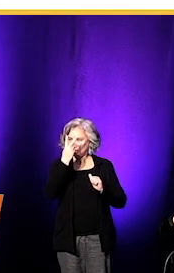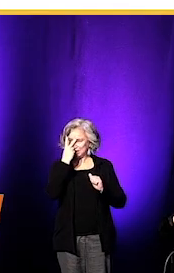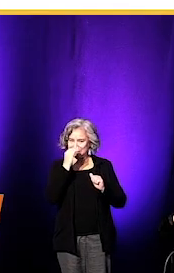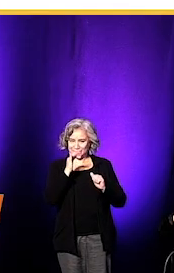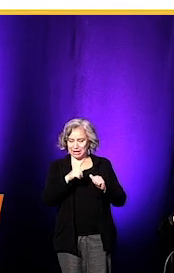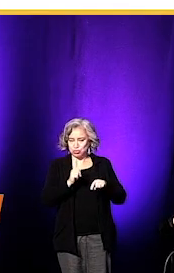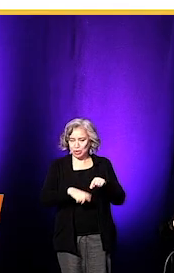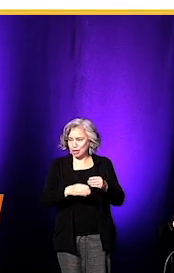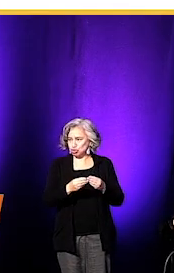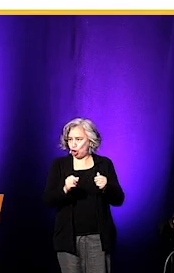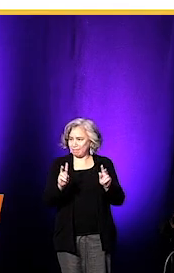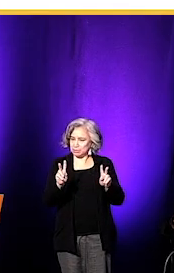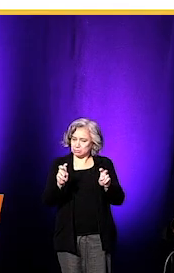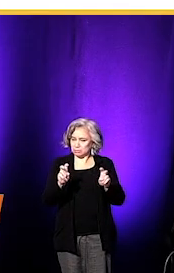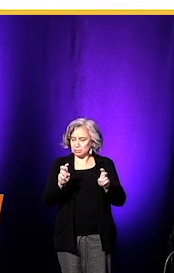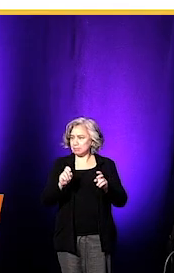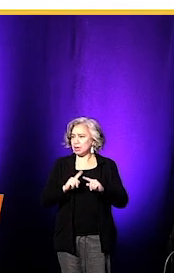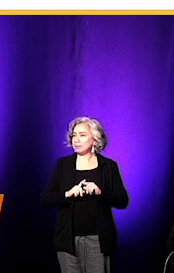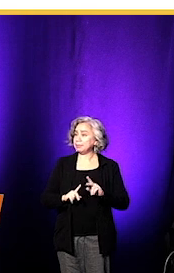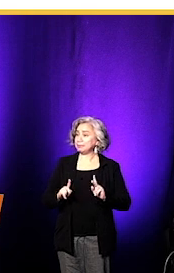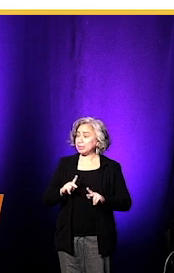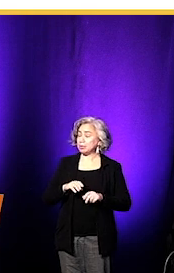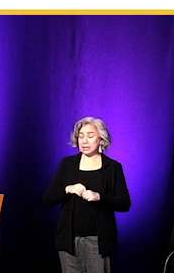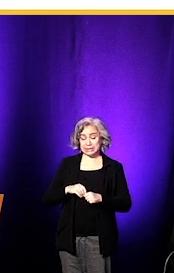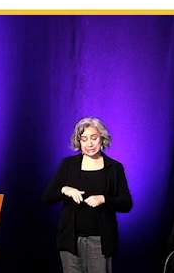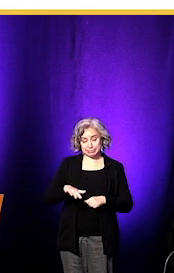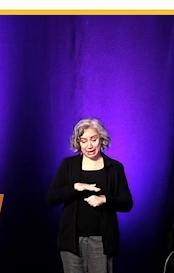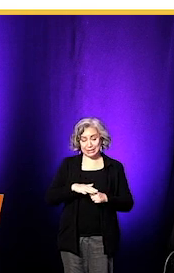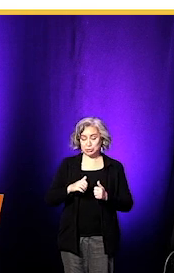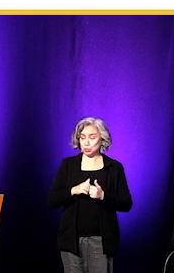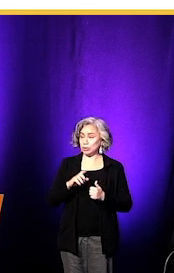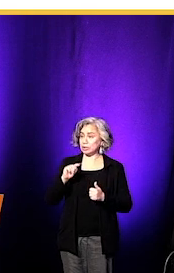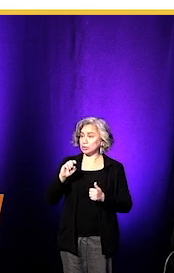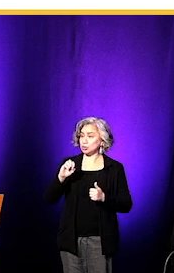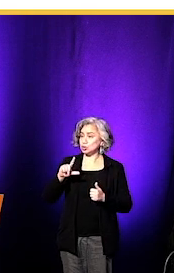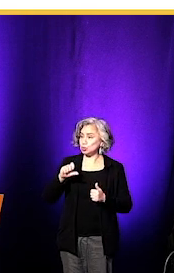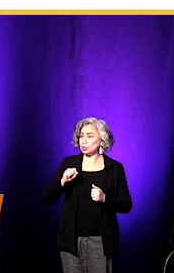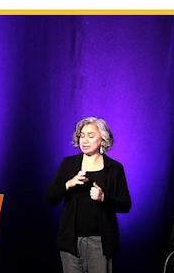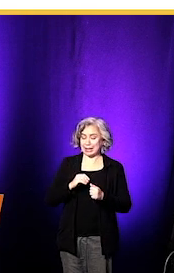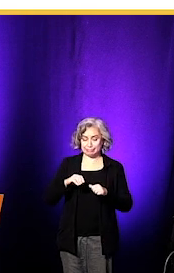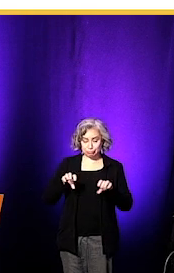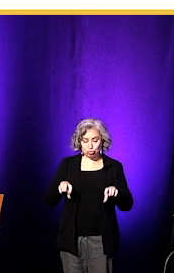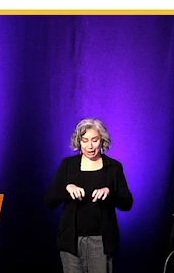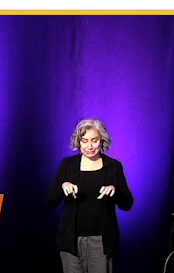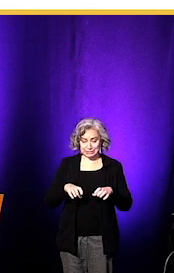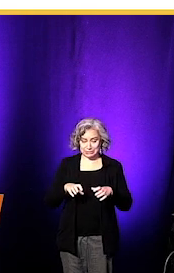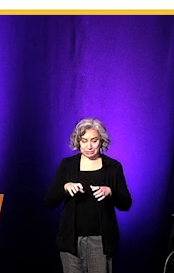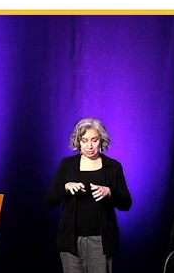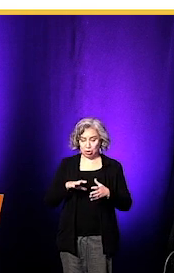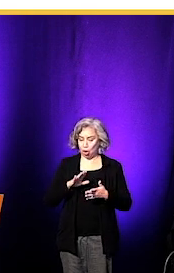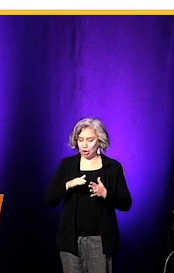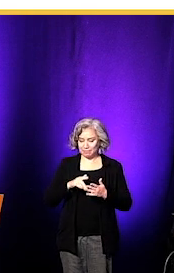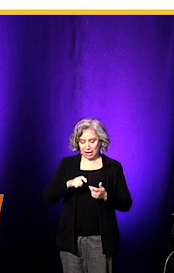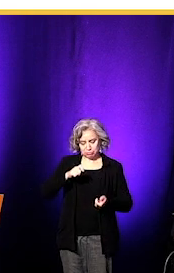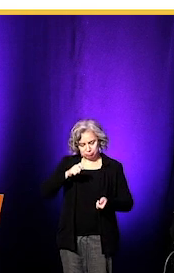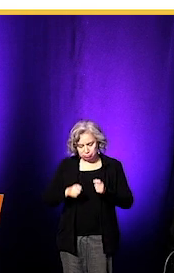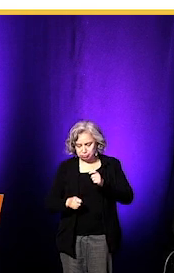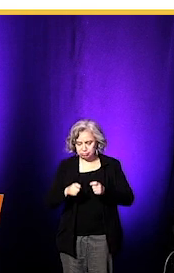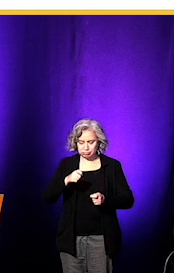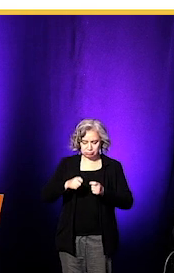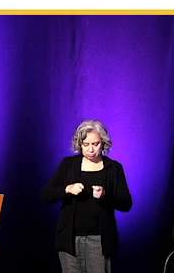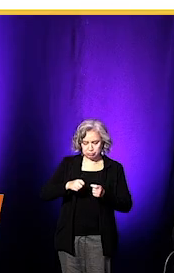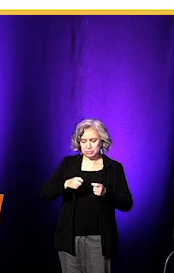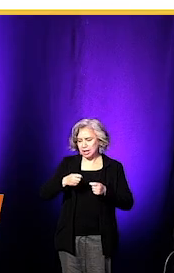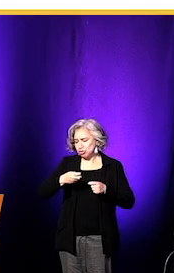with people in a space with tools and practices that are shaped and configured and traveled, Right. I